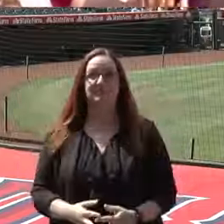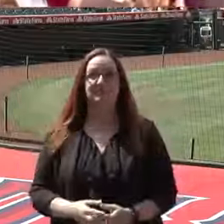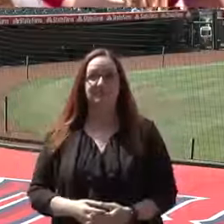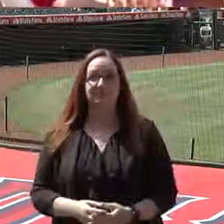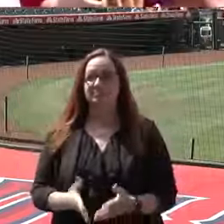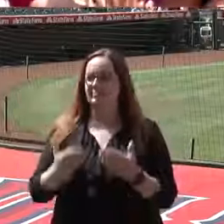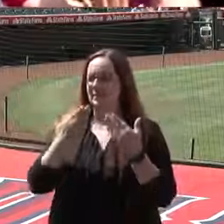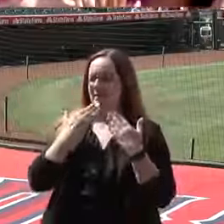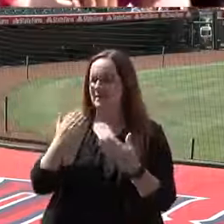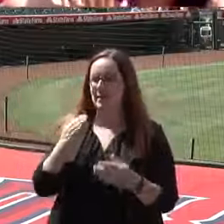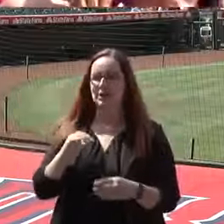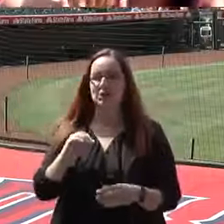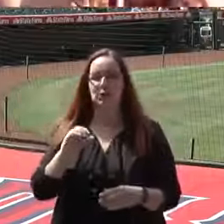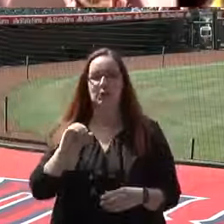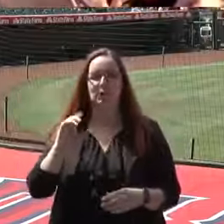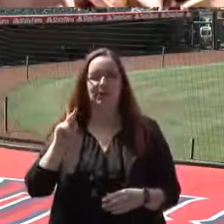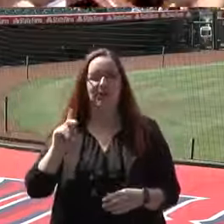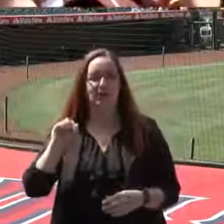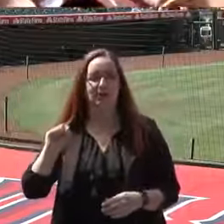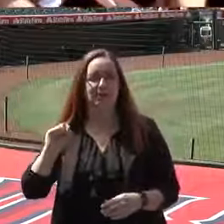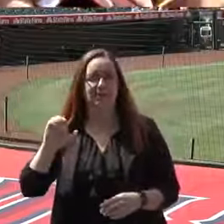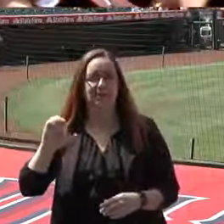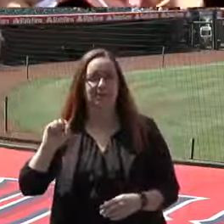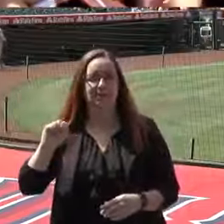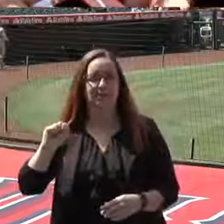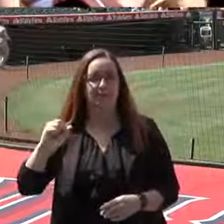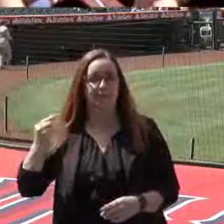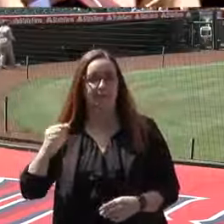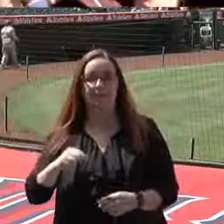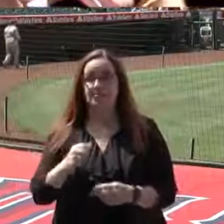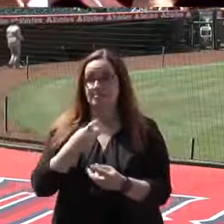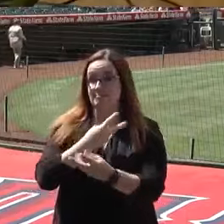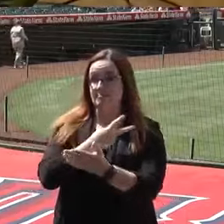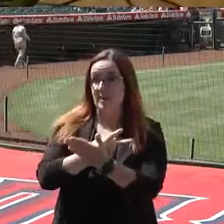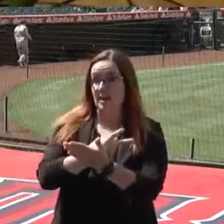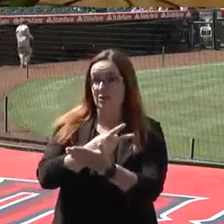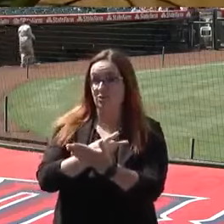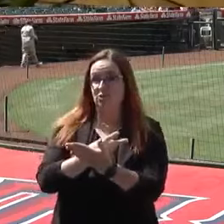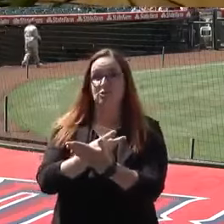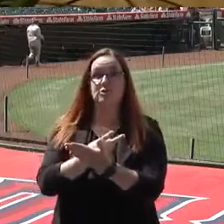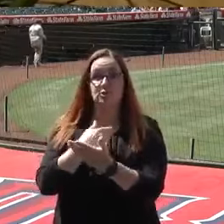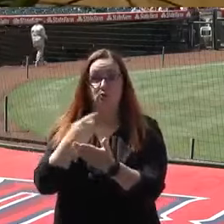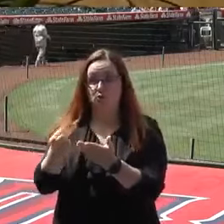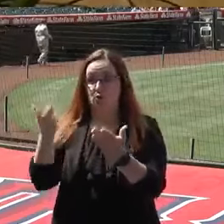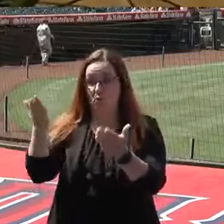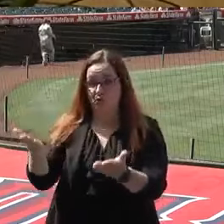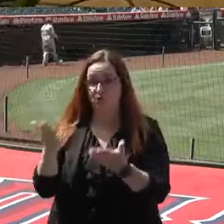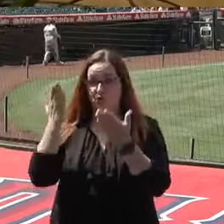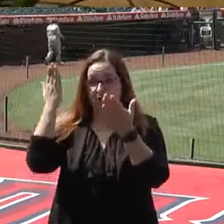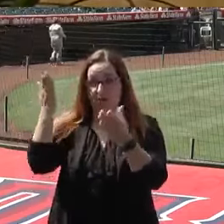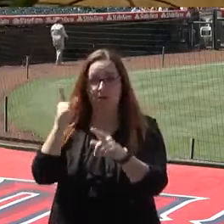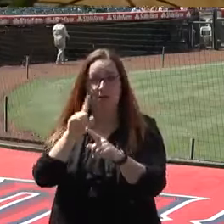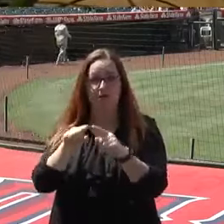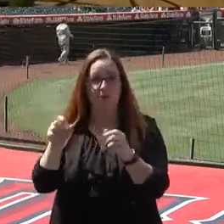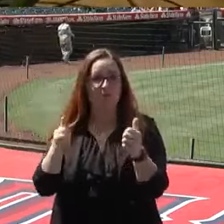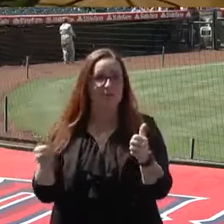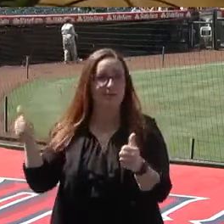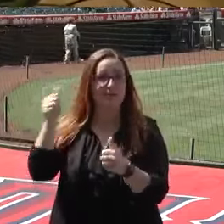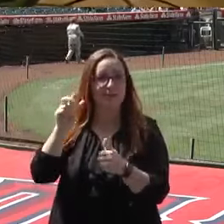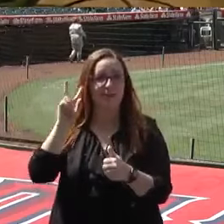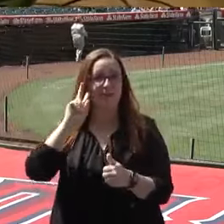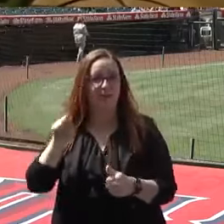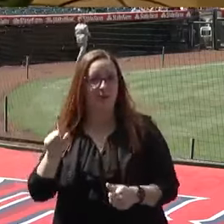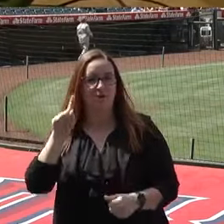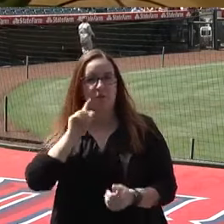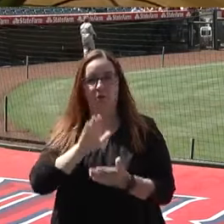Thank you, Provost Sism-Gunn. Master's candidates, you have been recommended to me by the Provost and Senior Vice President for